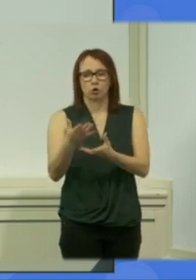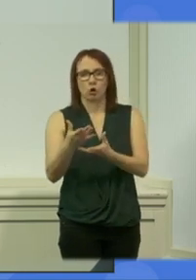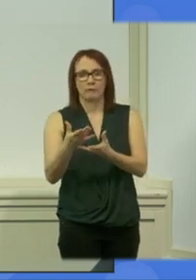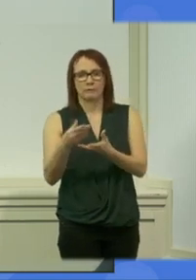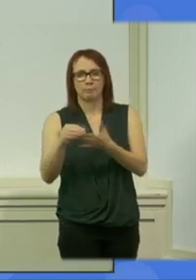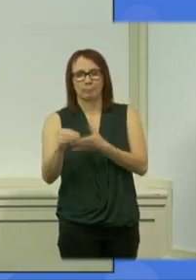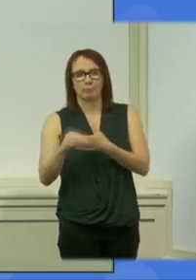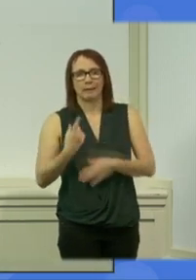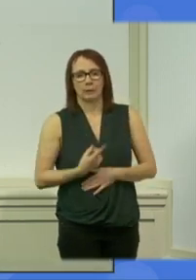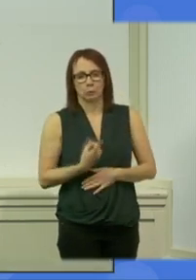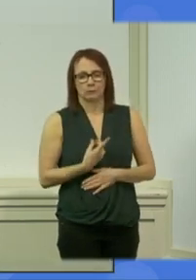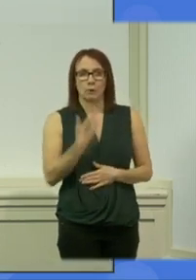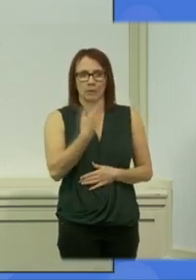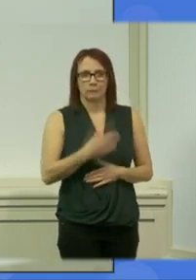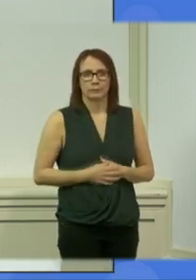very much. That's me.